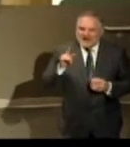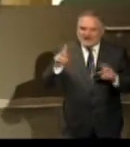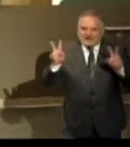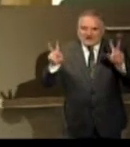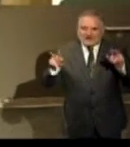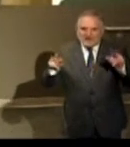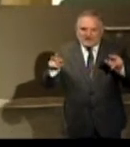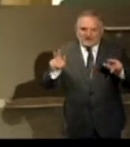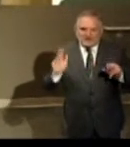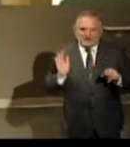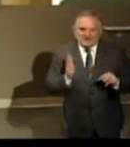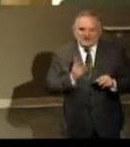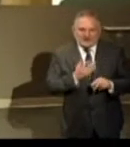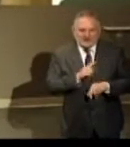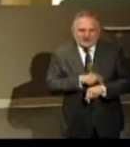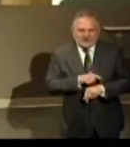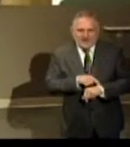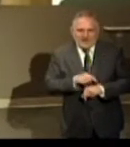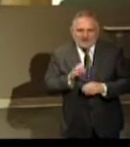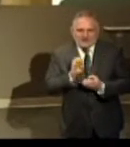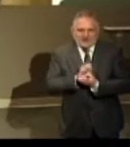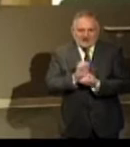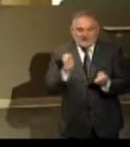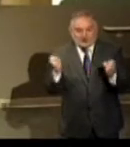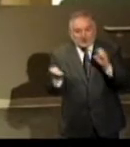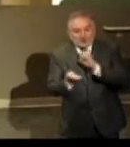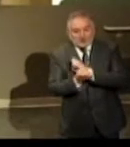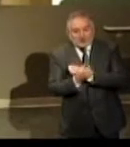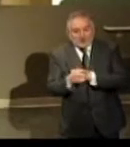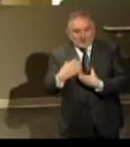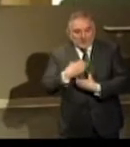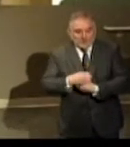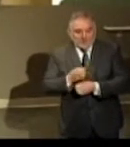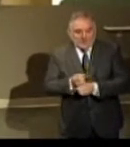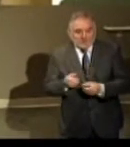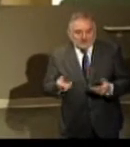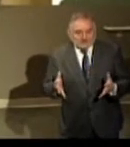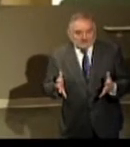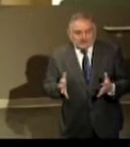is evolution or creation.